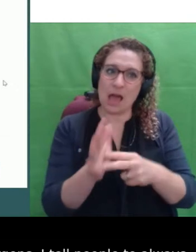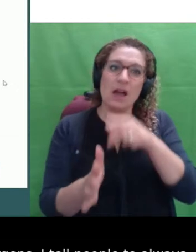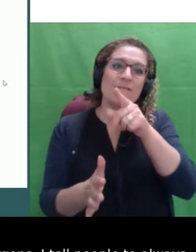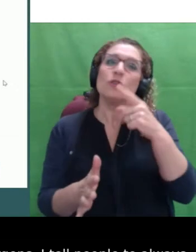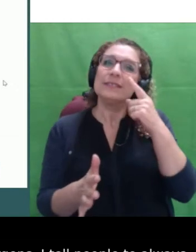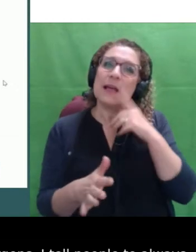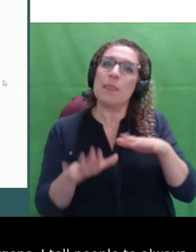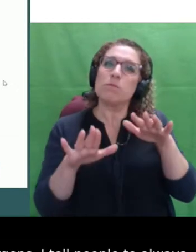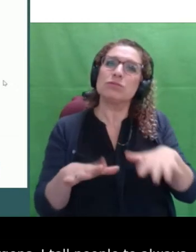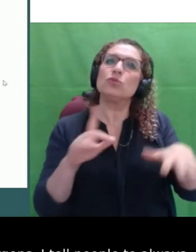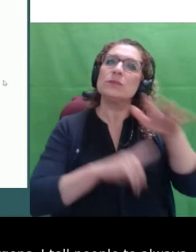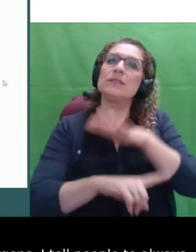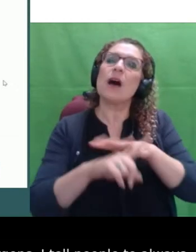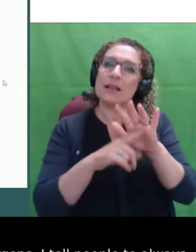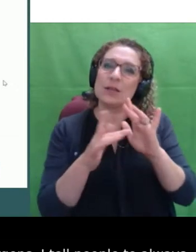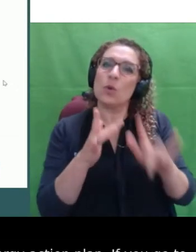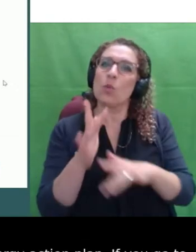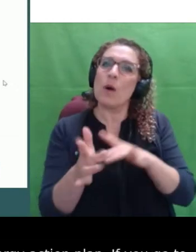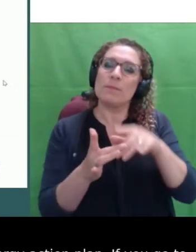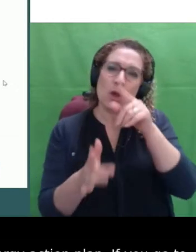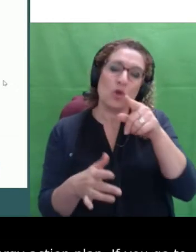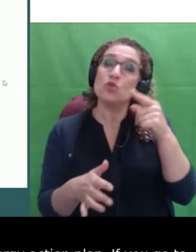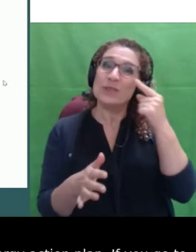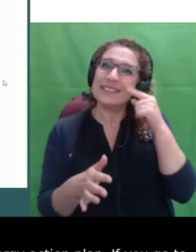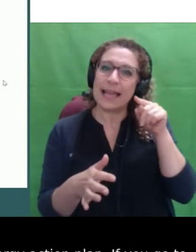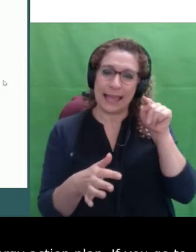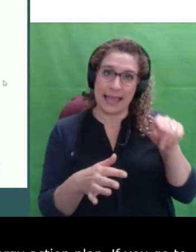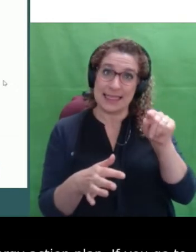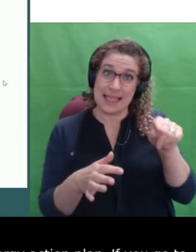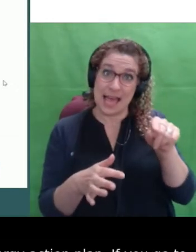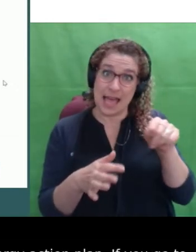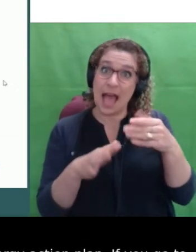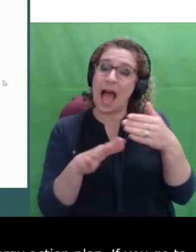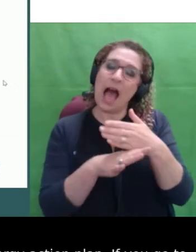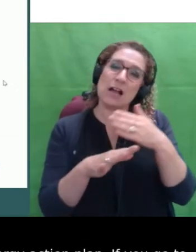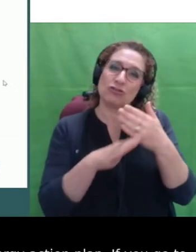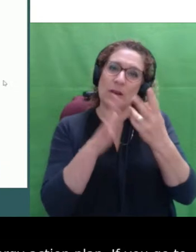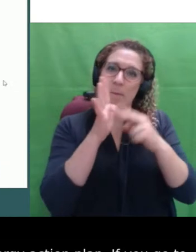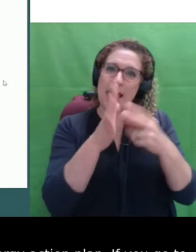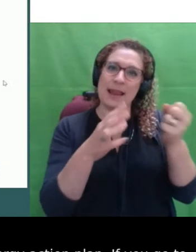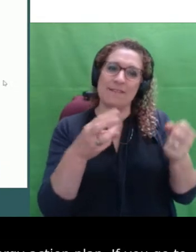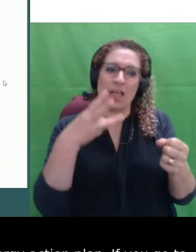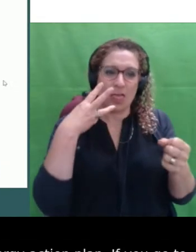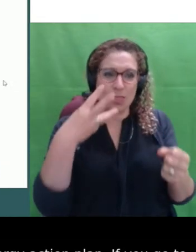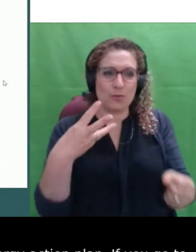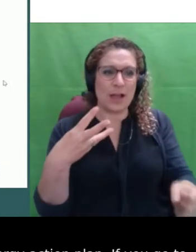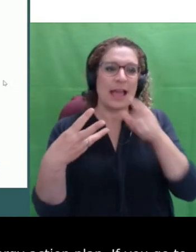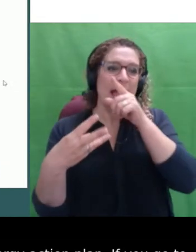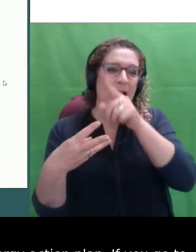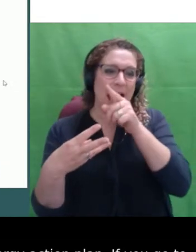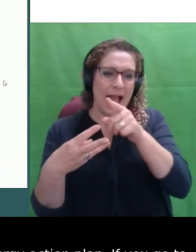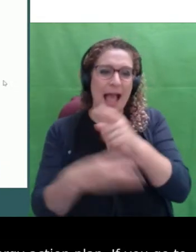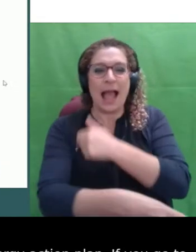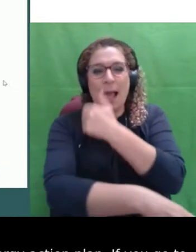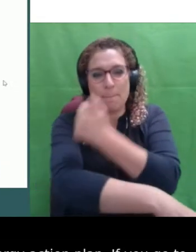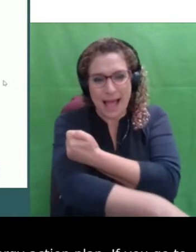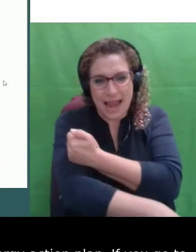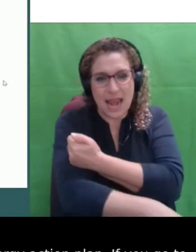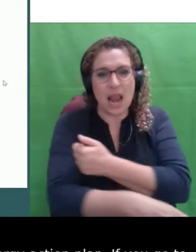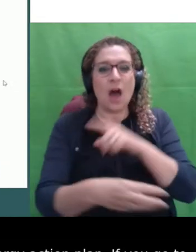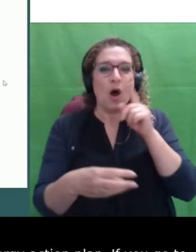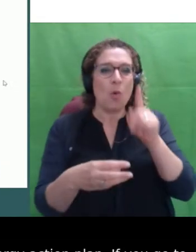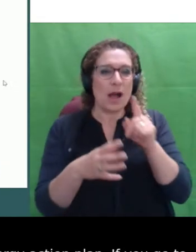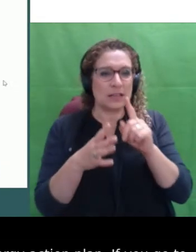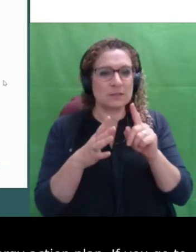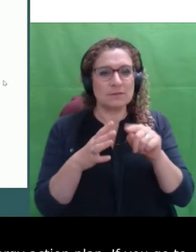and in the search engine right action plan you'll find three one for epipen one projects projection one for no adrenaline auto injector they only have them for